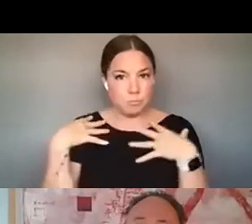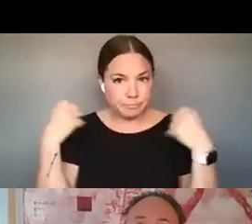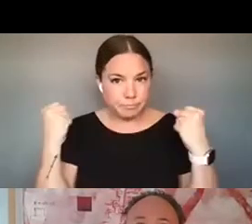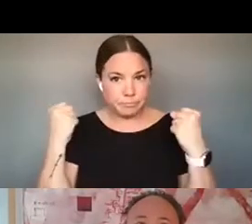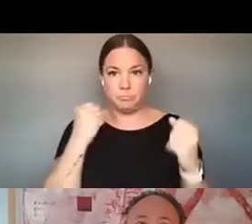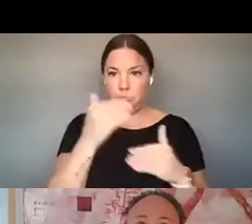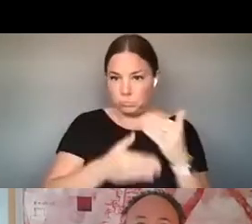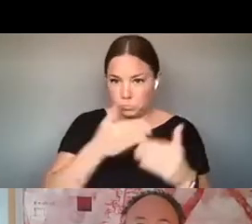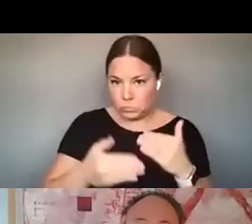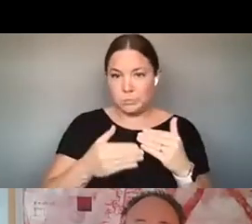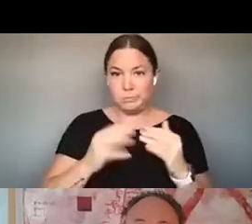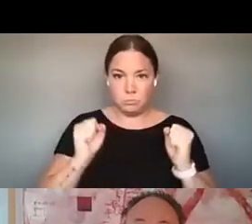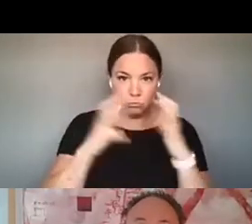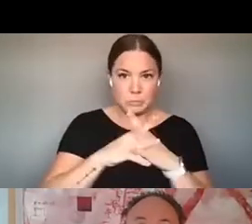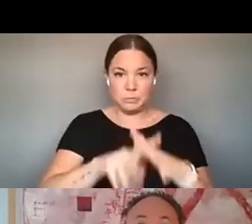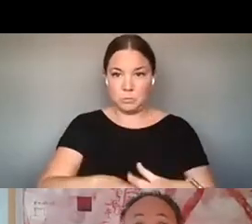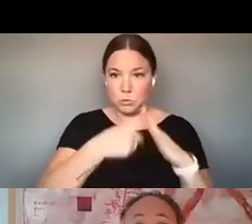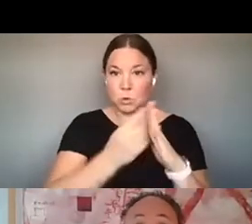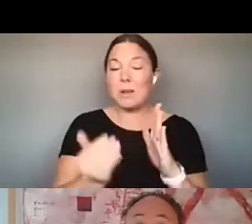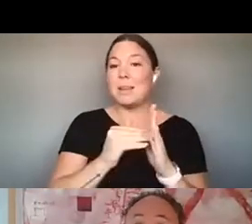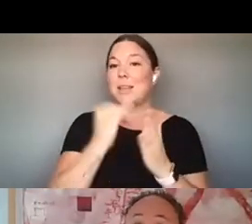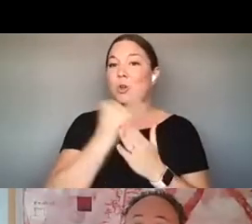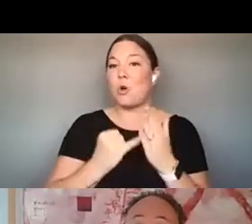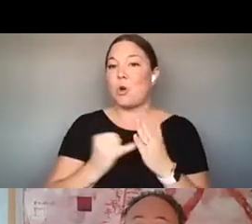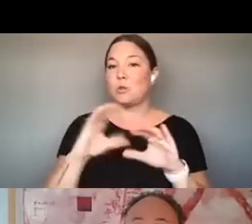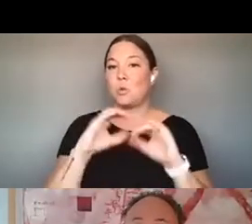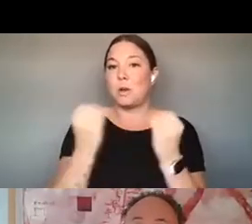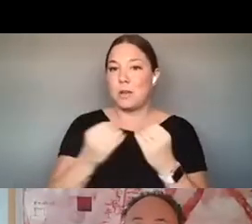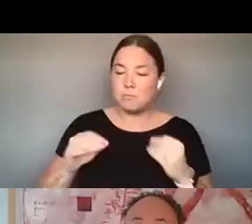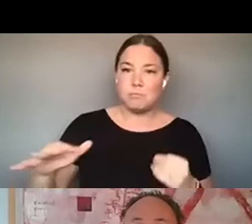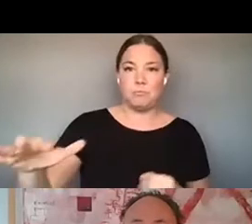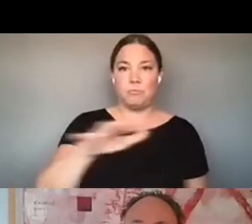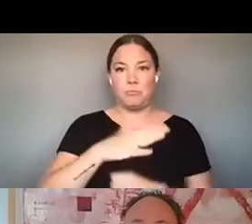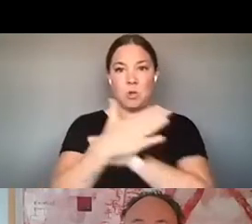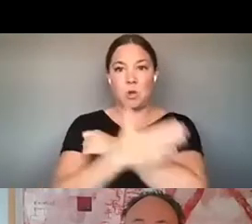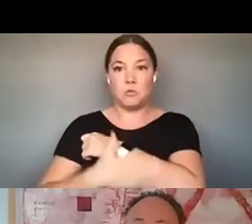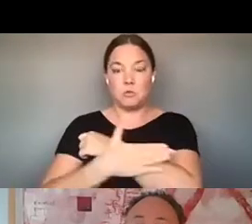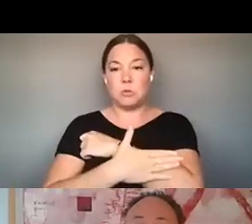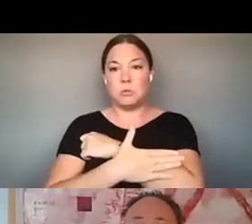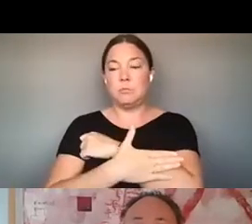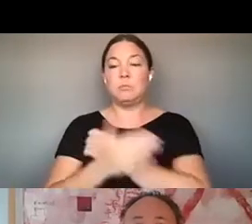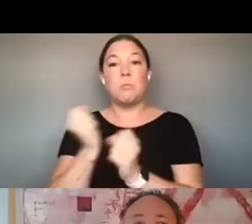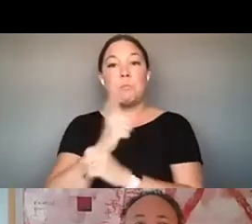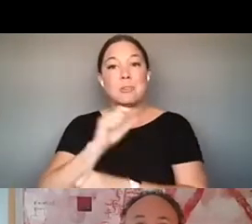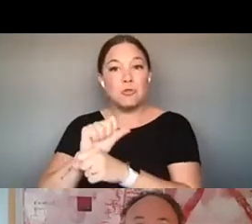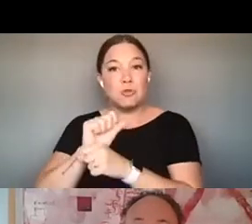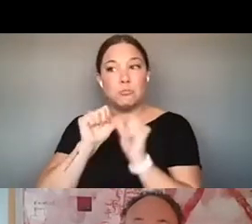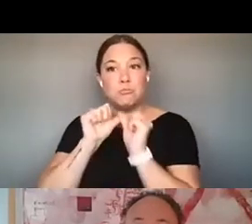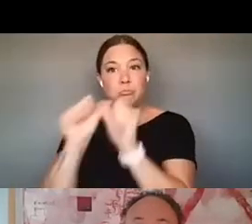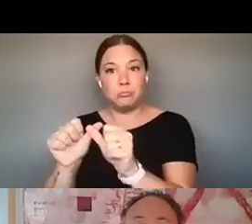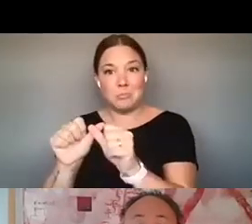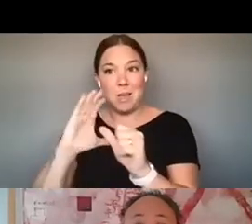organizations across the country. We want to preserve jobs and help arts organizations rehire and reopen.